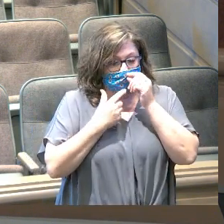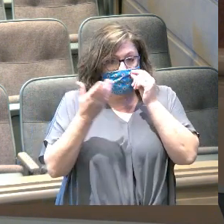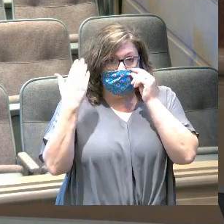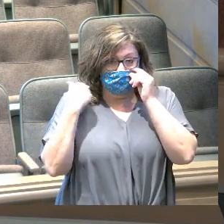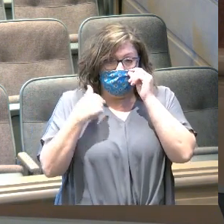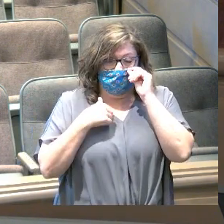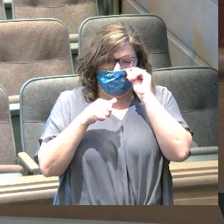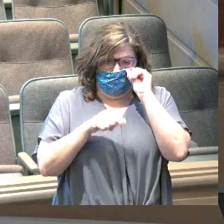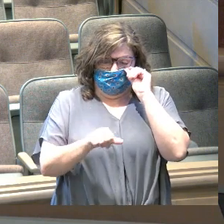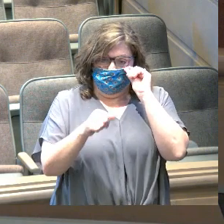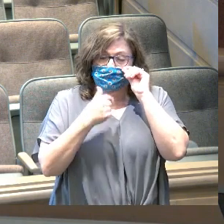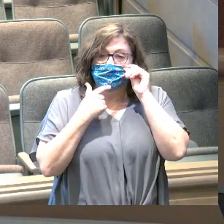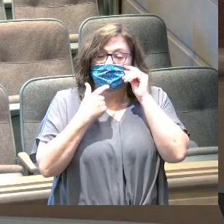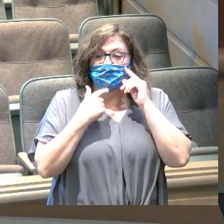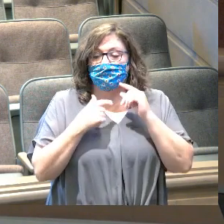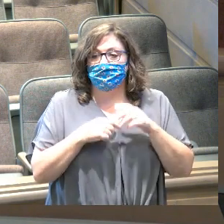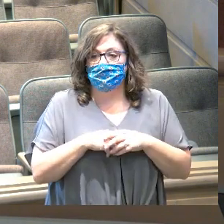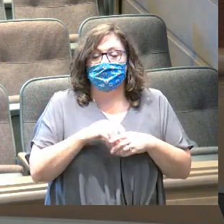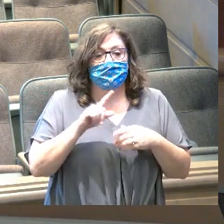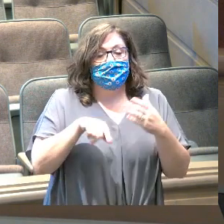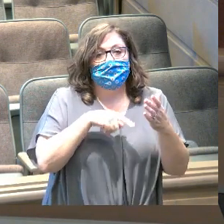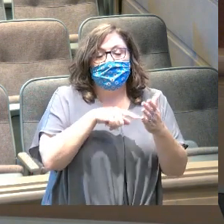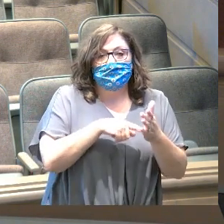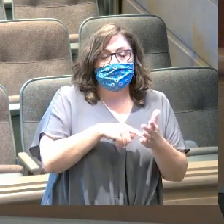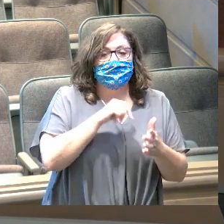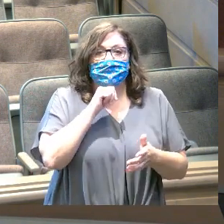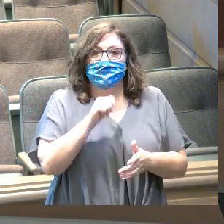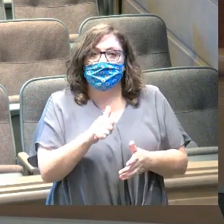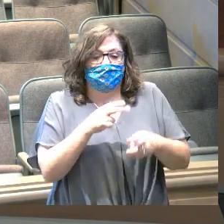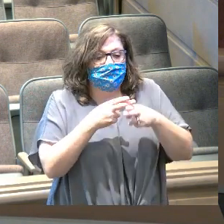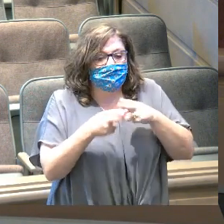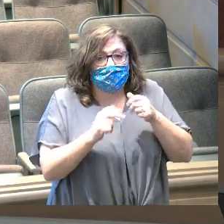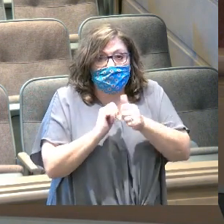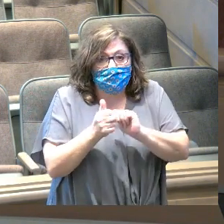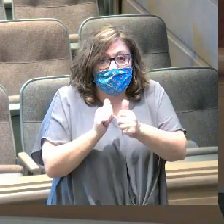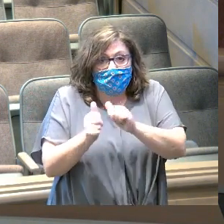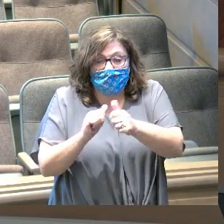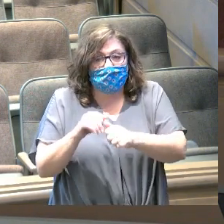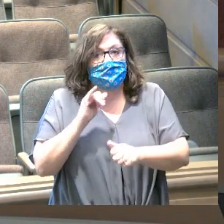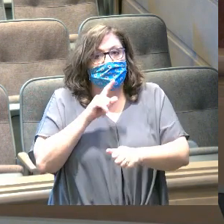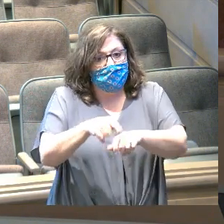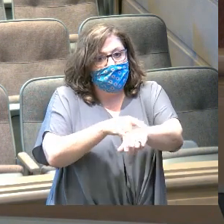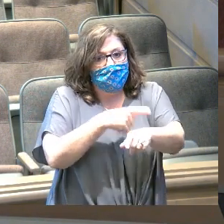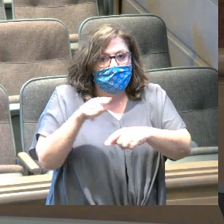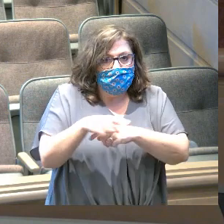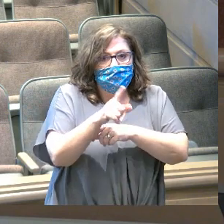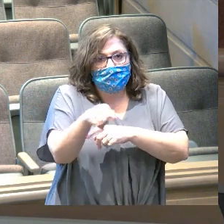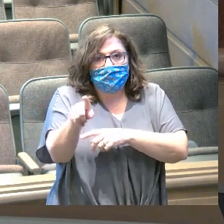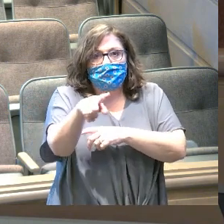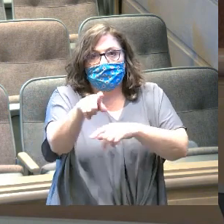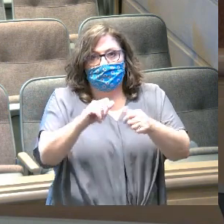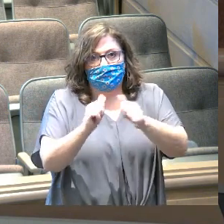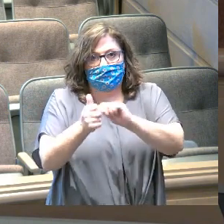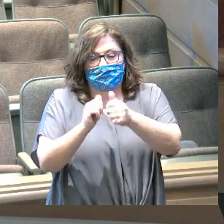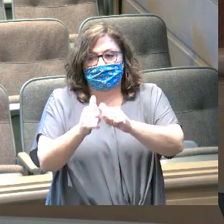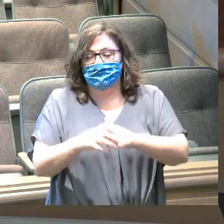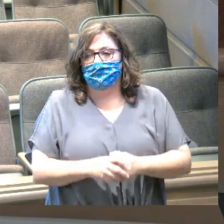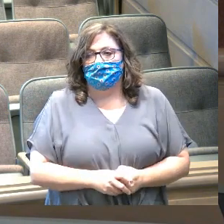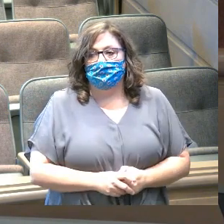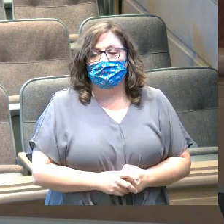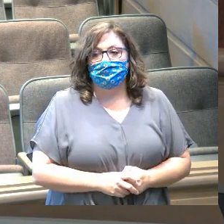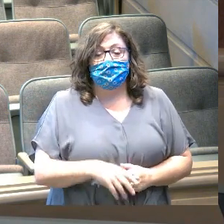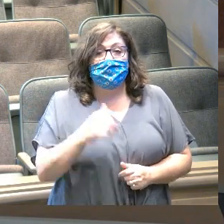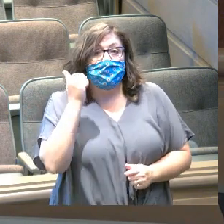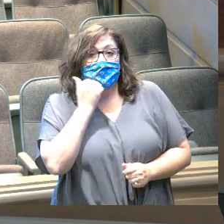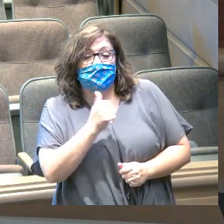say this again and again and again. This is not a sprint. It is a marathon. And each day, though we